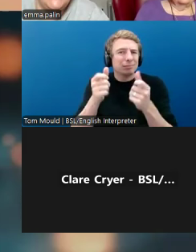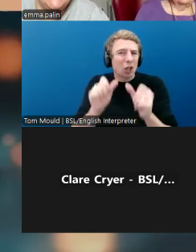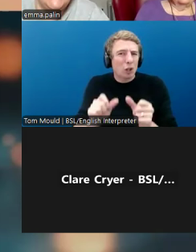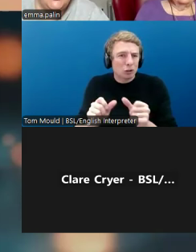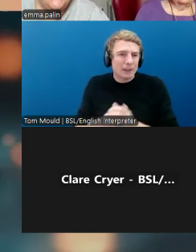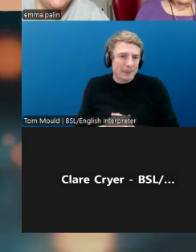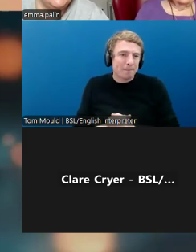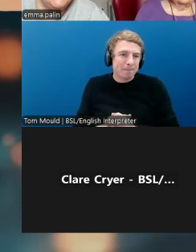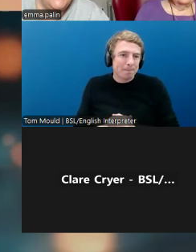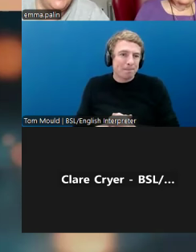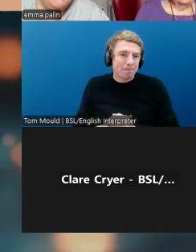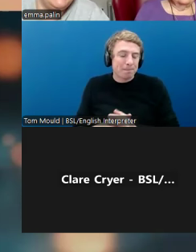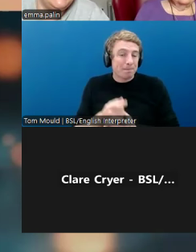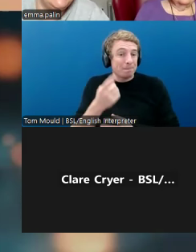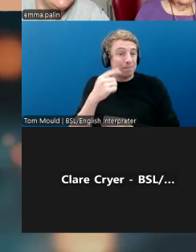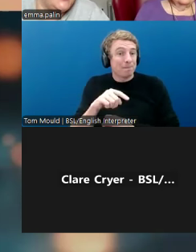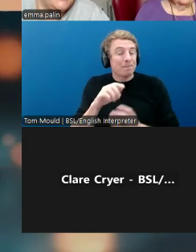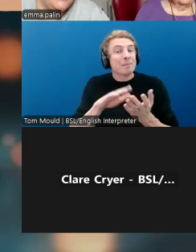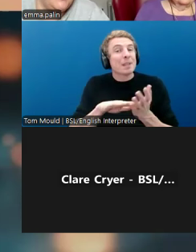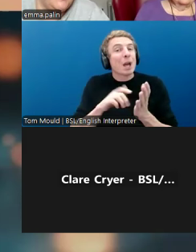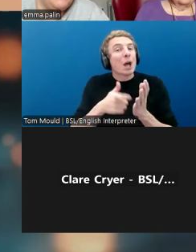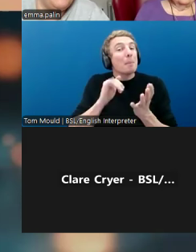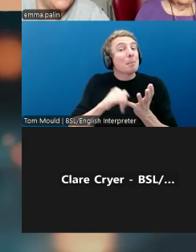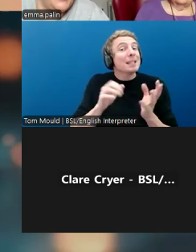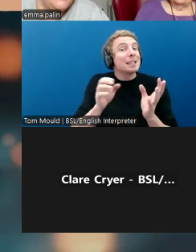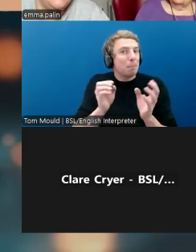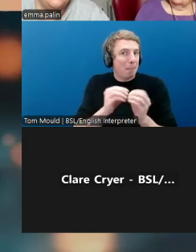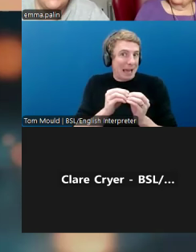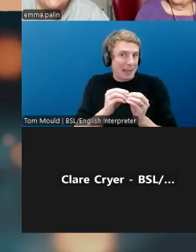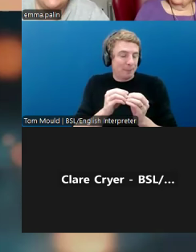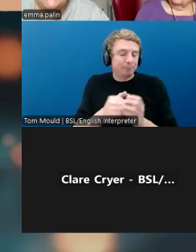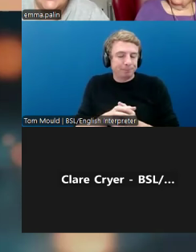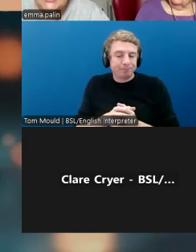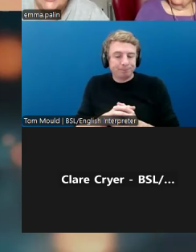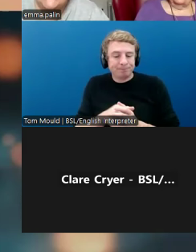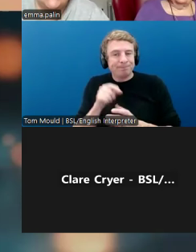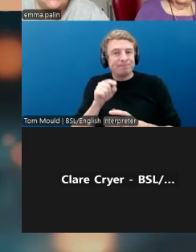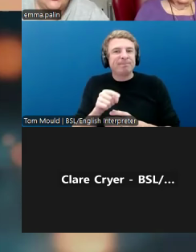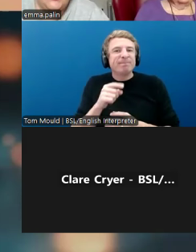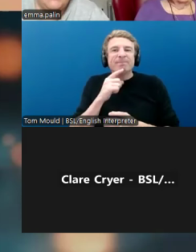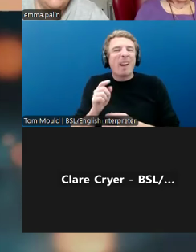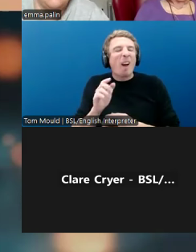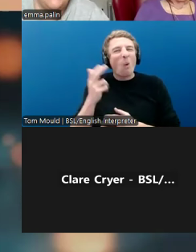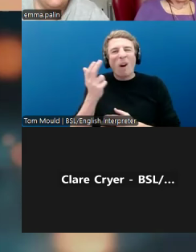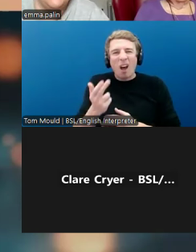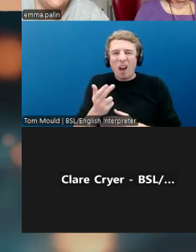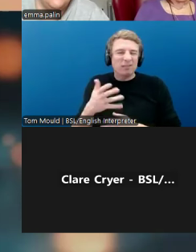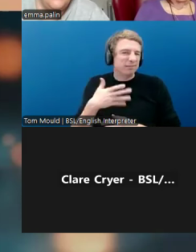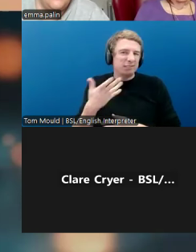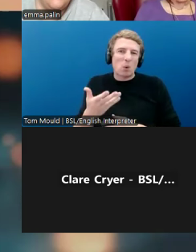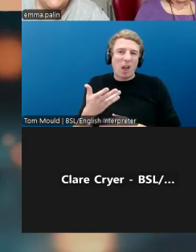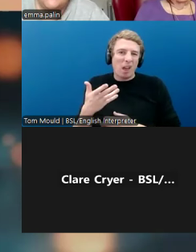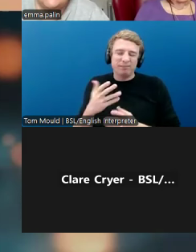really interested in art, didn't like any of the creative sessions that were put on, but found